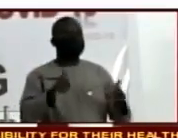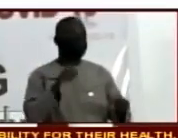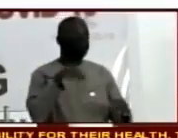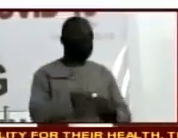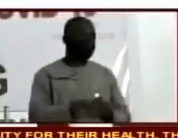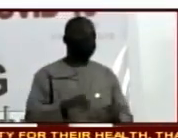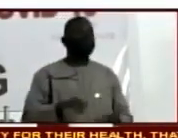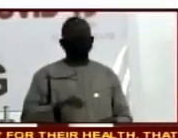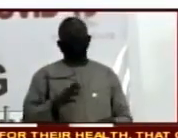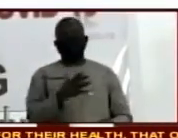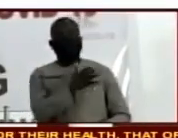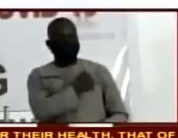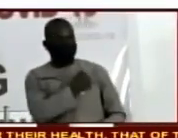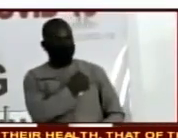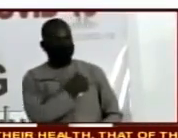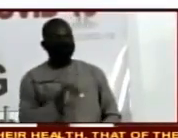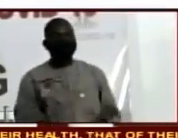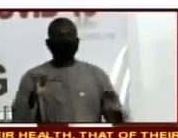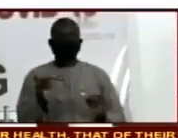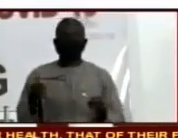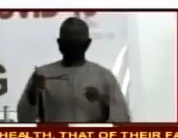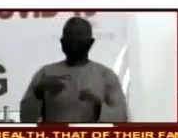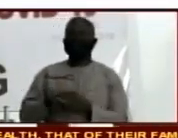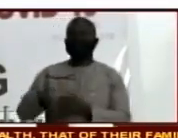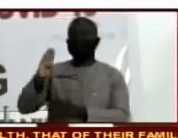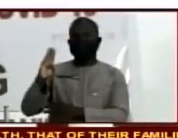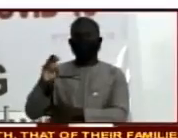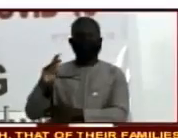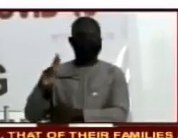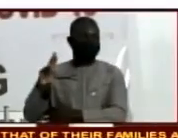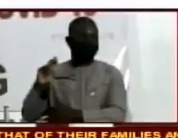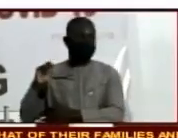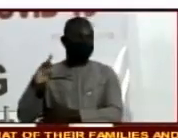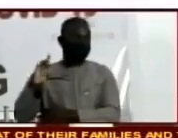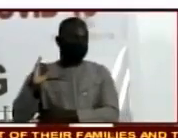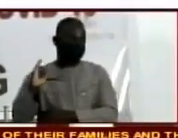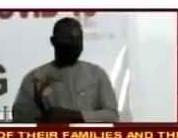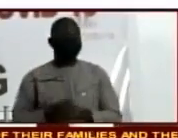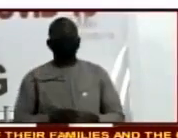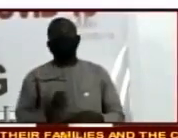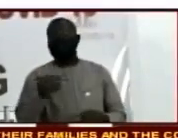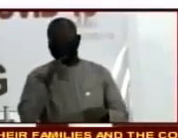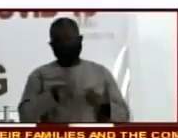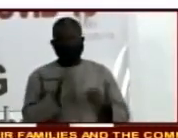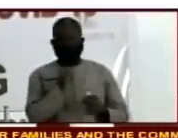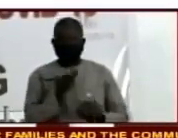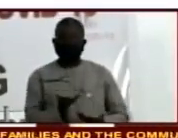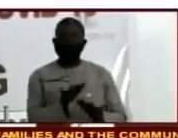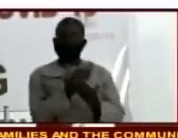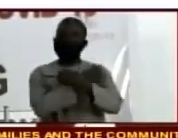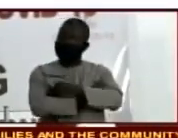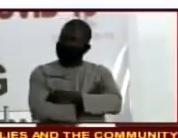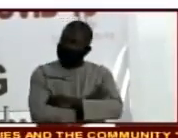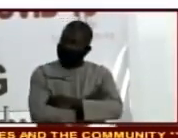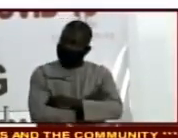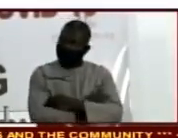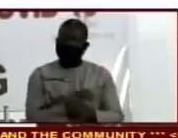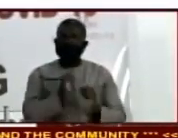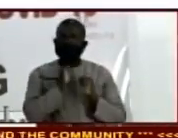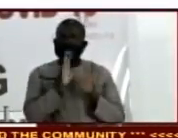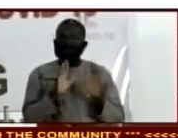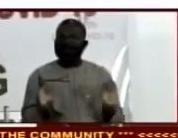same thing. So we need to conform to all of that. However, we didn't fold our arms and do nothing. We have developed